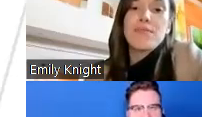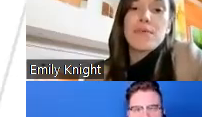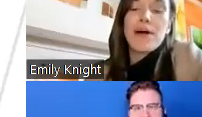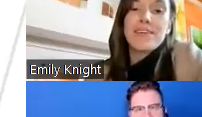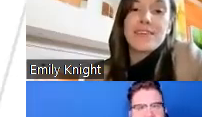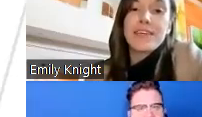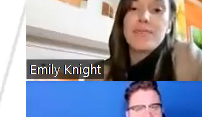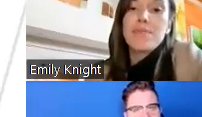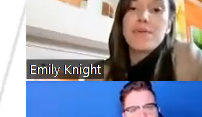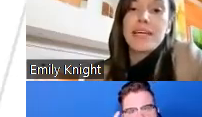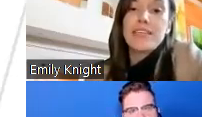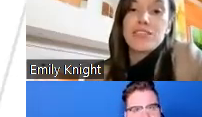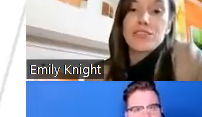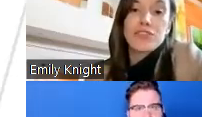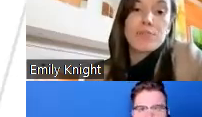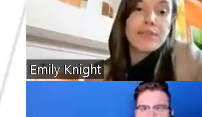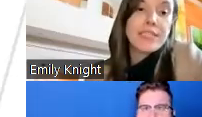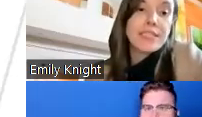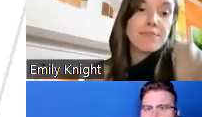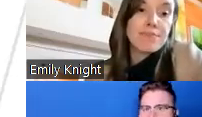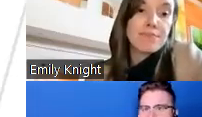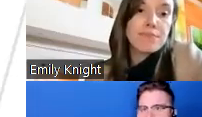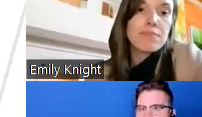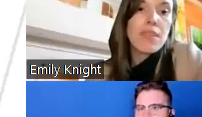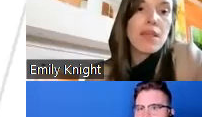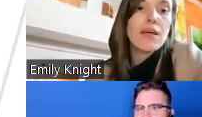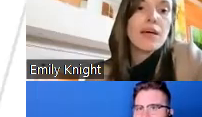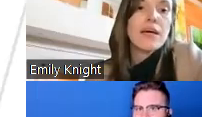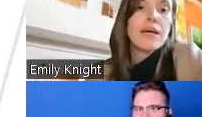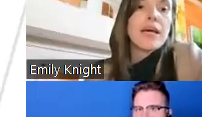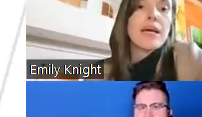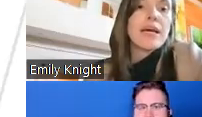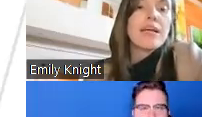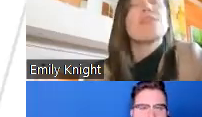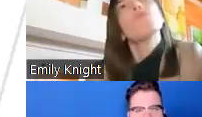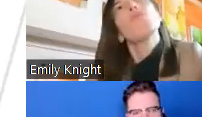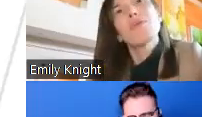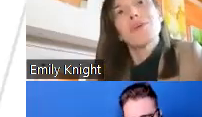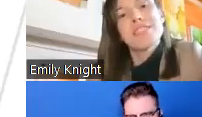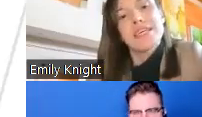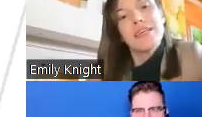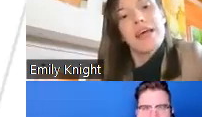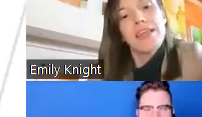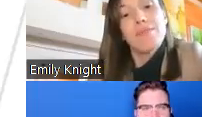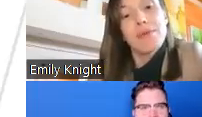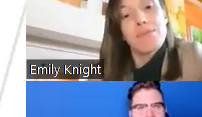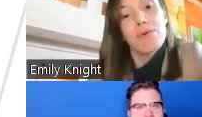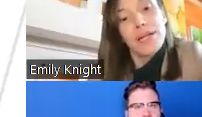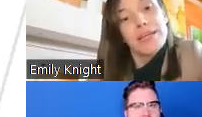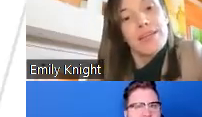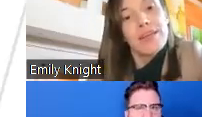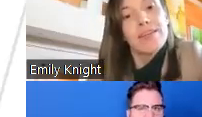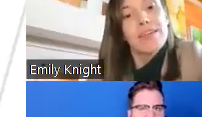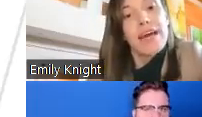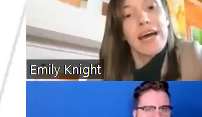body movement processing may be related to social ability. And one reason that may be